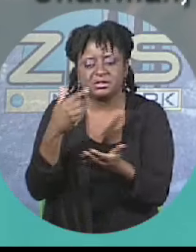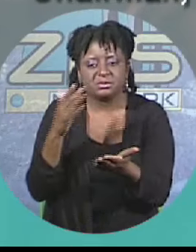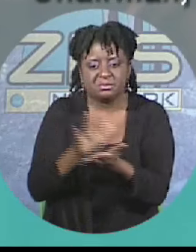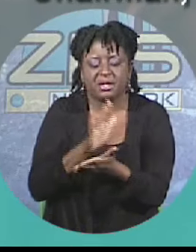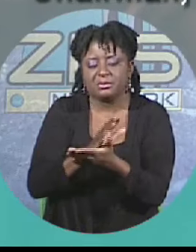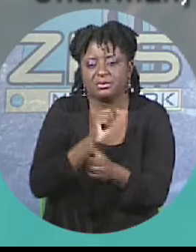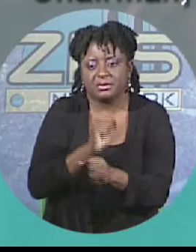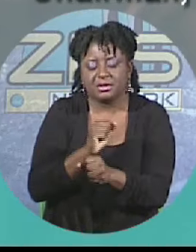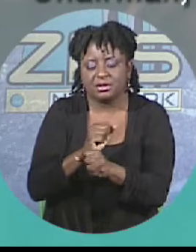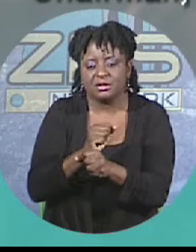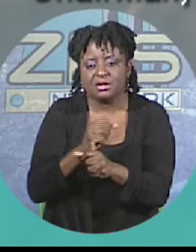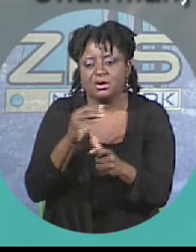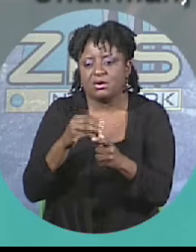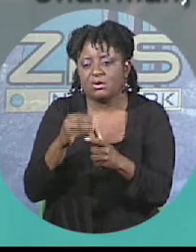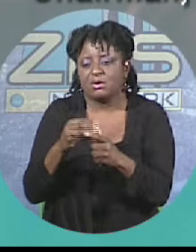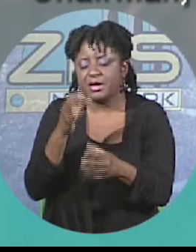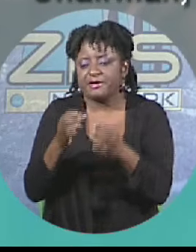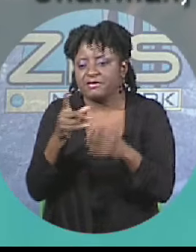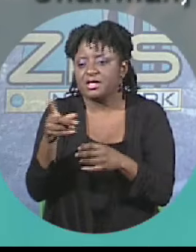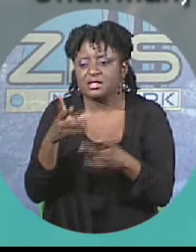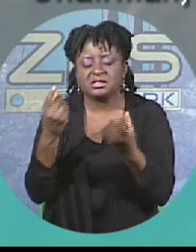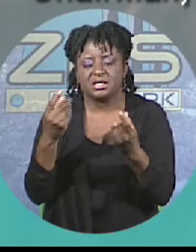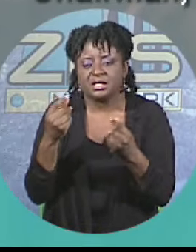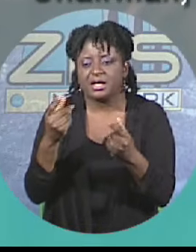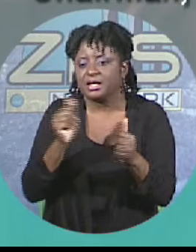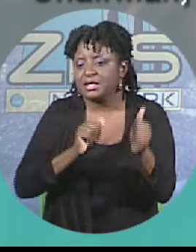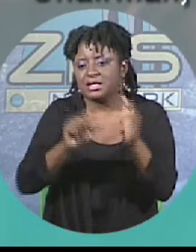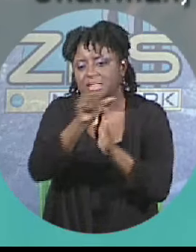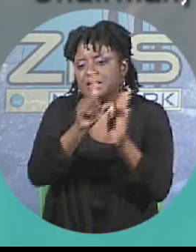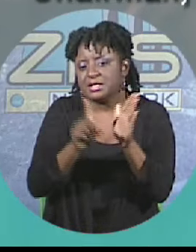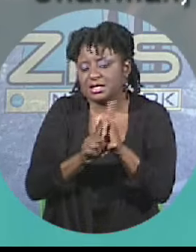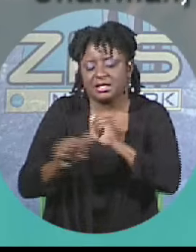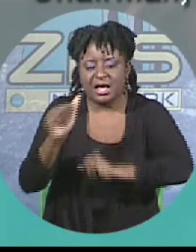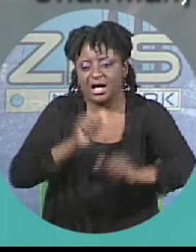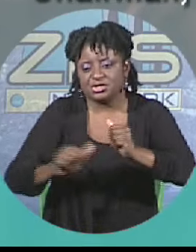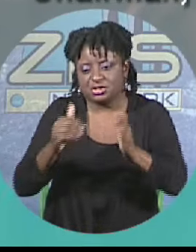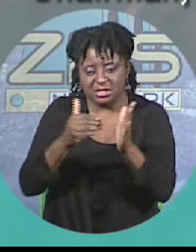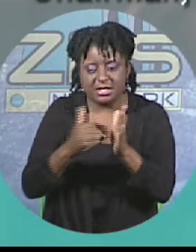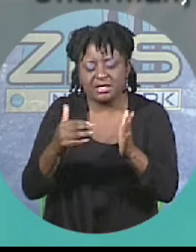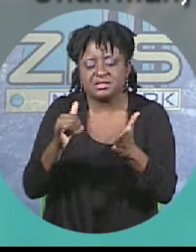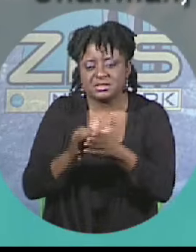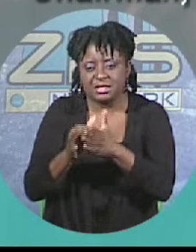unscrupulous person? There are more questions that will be put to Mr. De Aguilar regarding this matter.